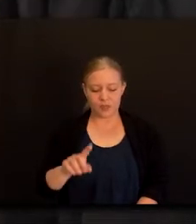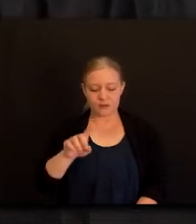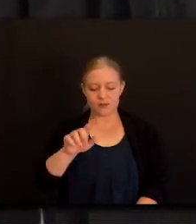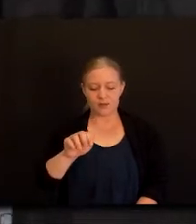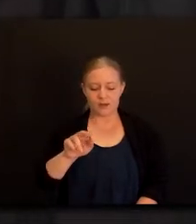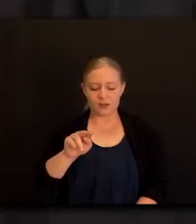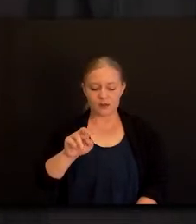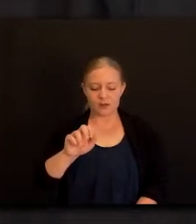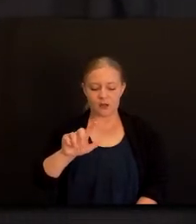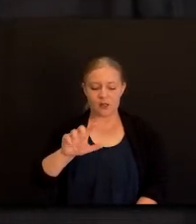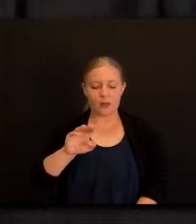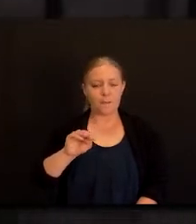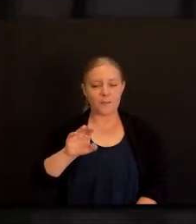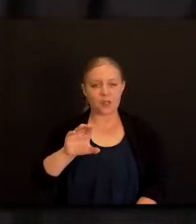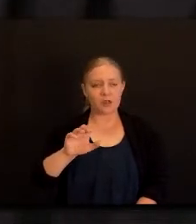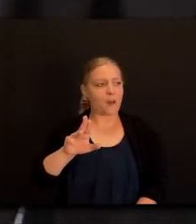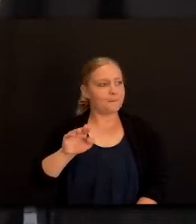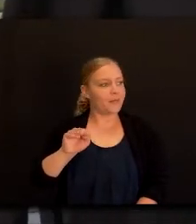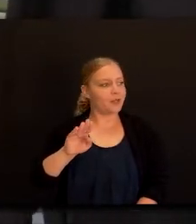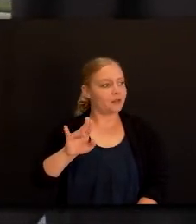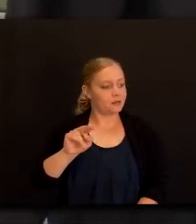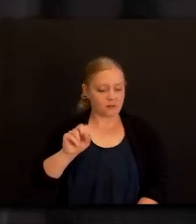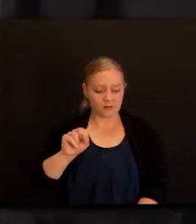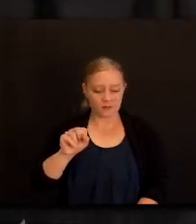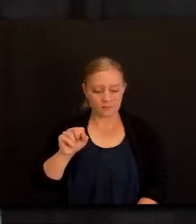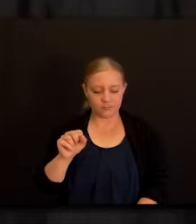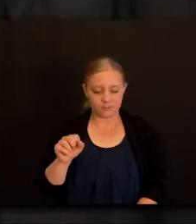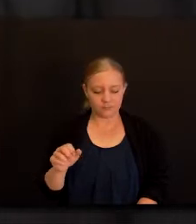Daniel Franklin McCubbins.